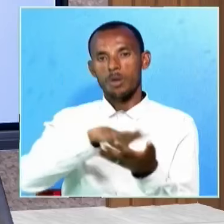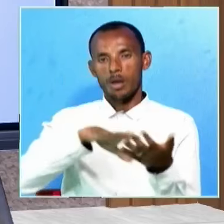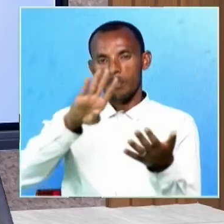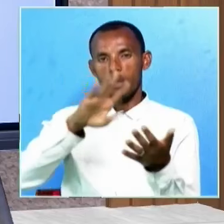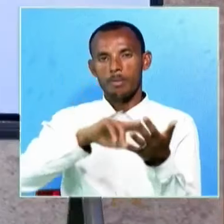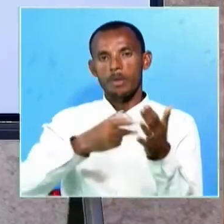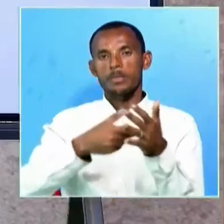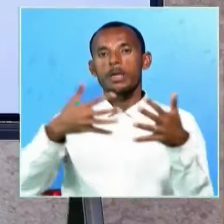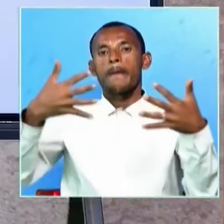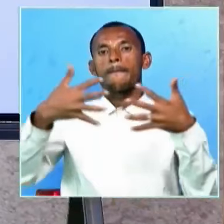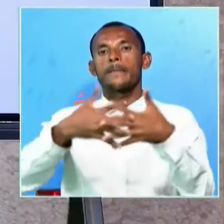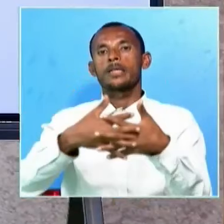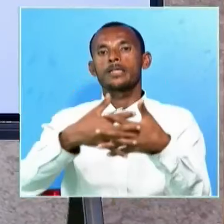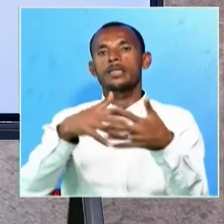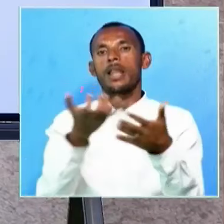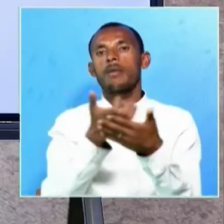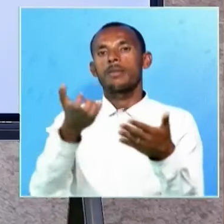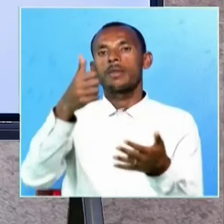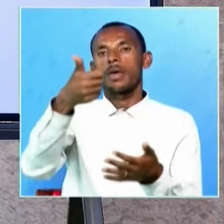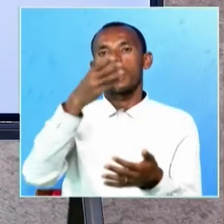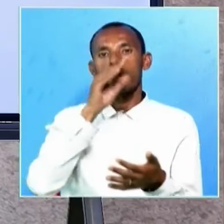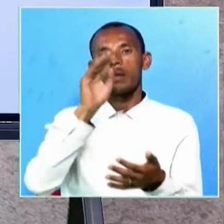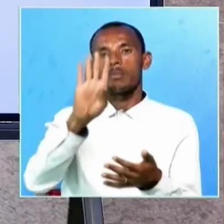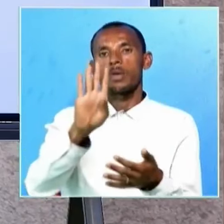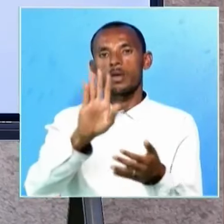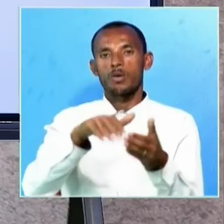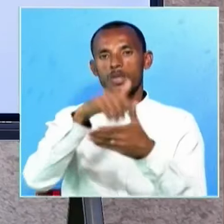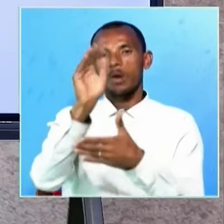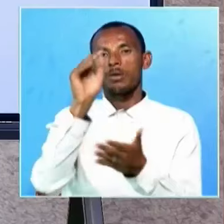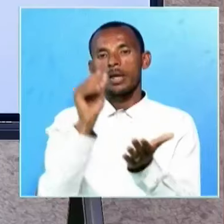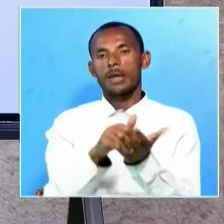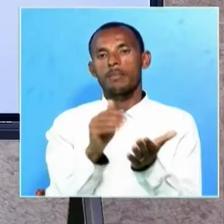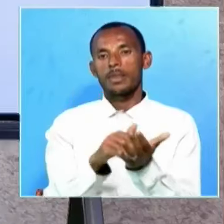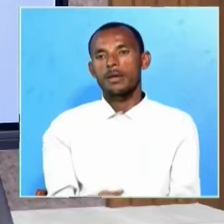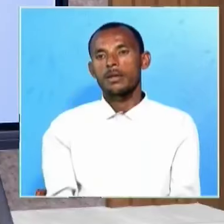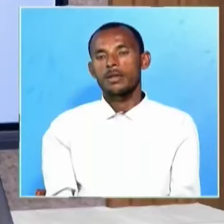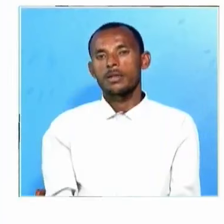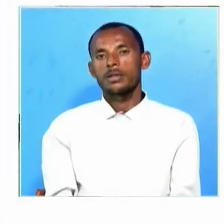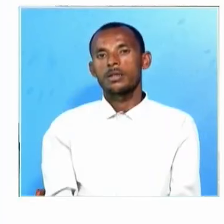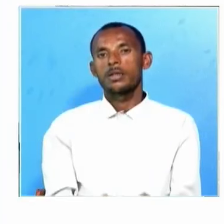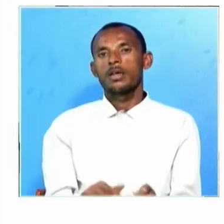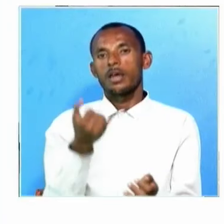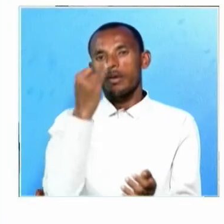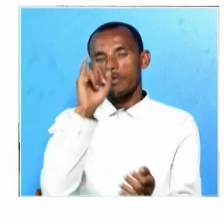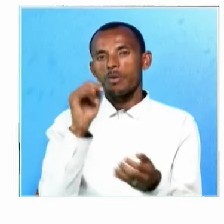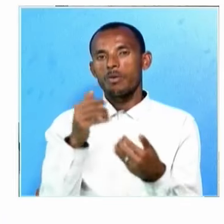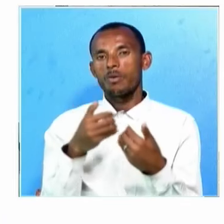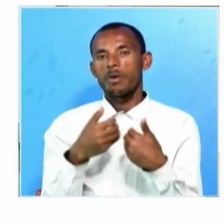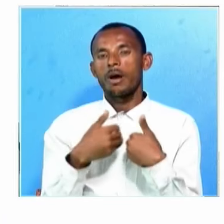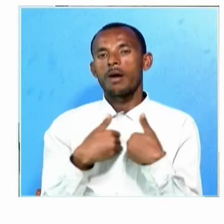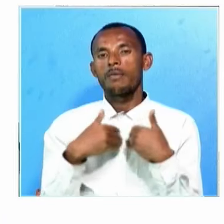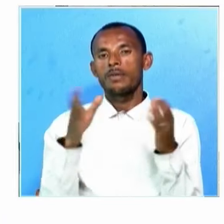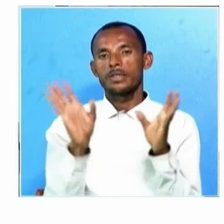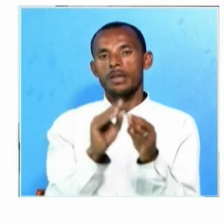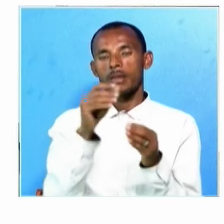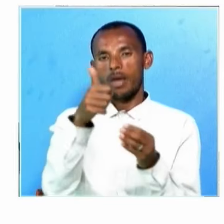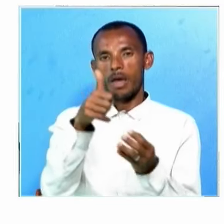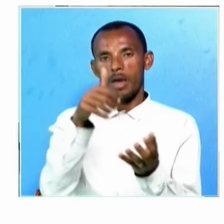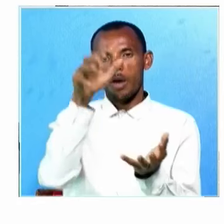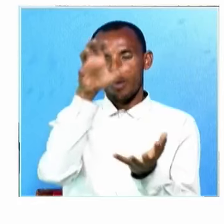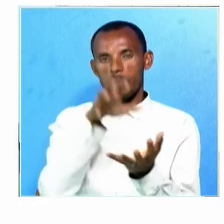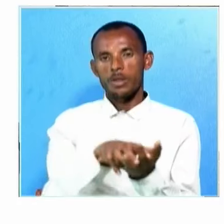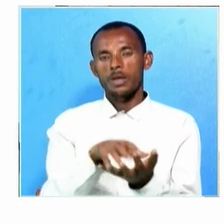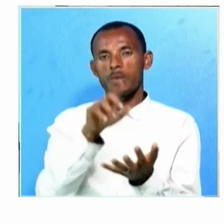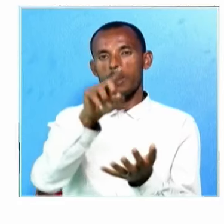the elements of set A and B without repeating the elements. So, for example, if you have set A containing the